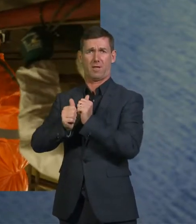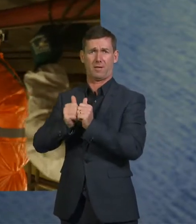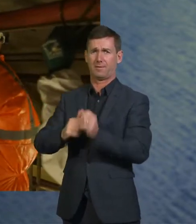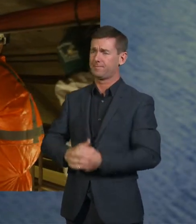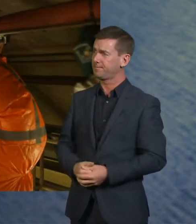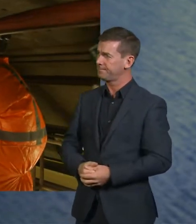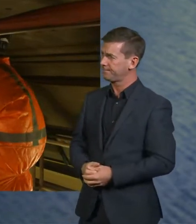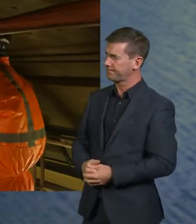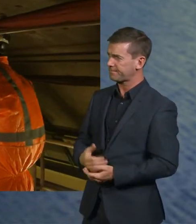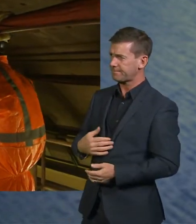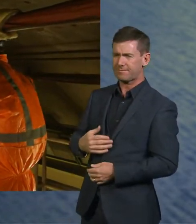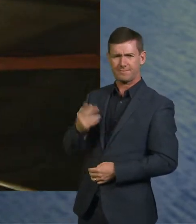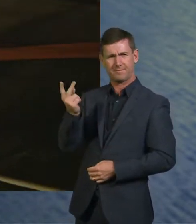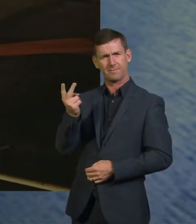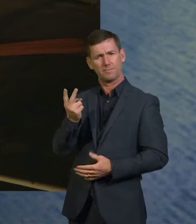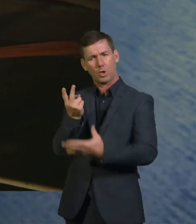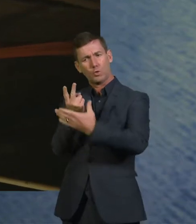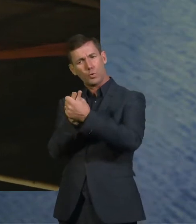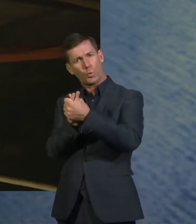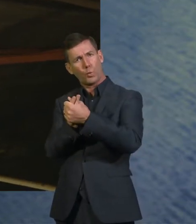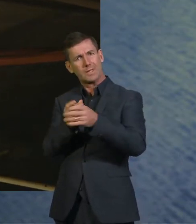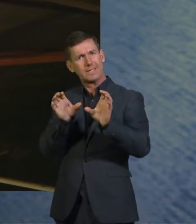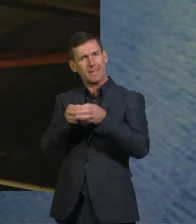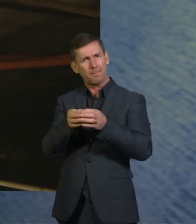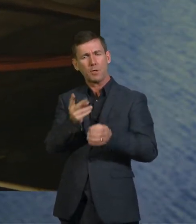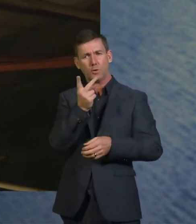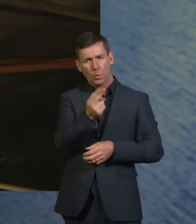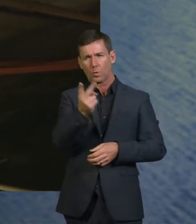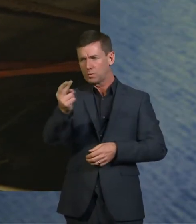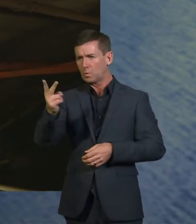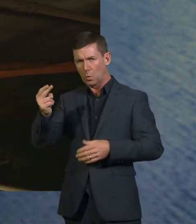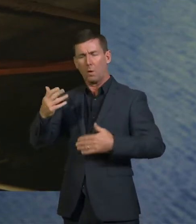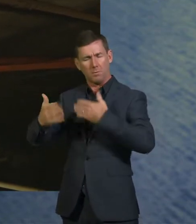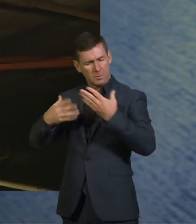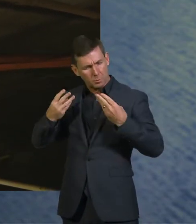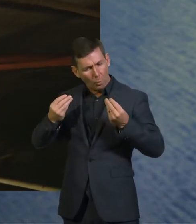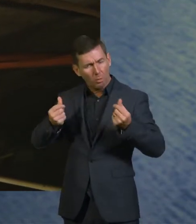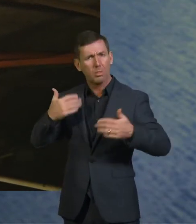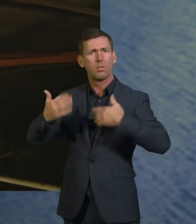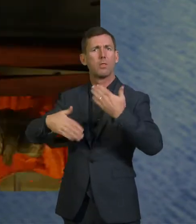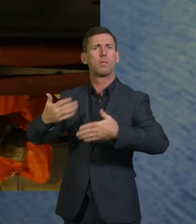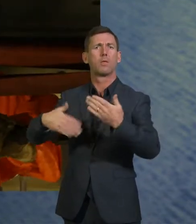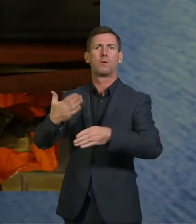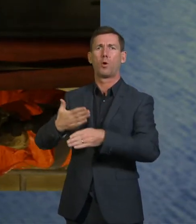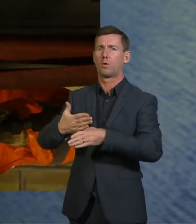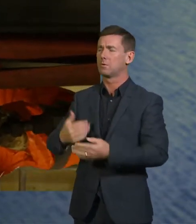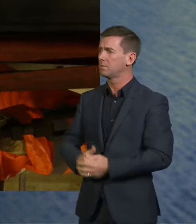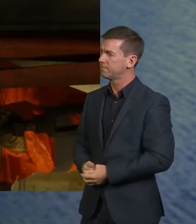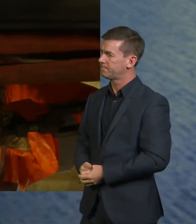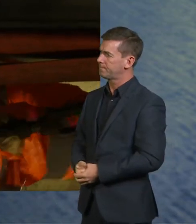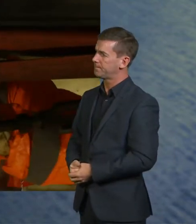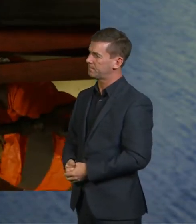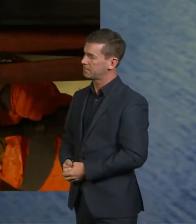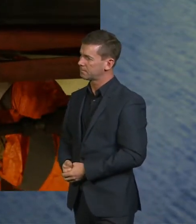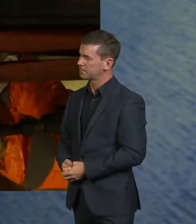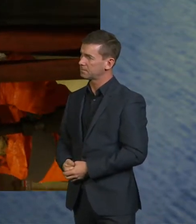another example of how two-person teamwork keeps the tunnel ticking. If everybody's done the job properly, this should just fit